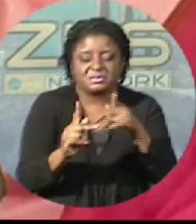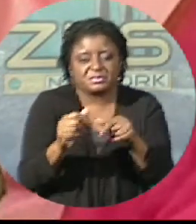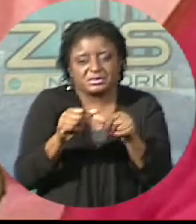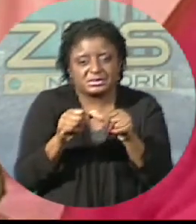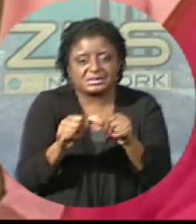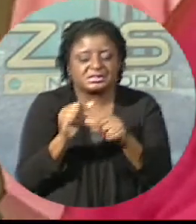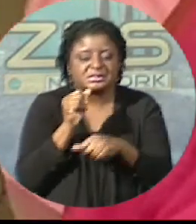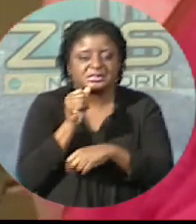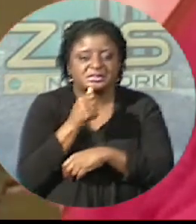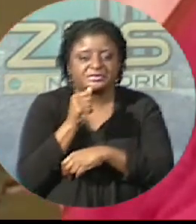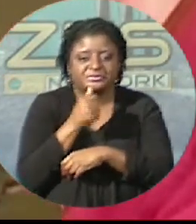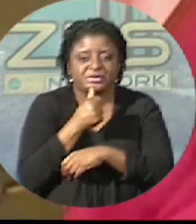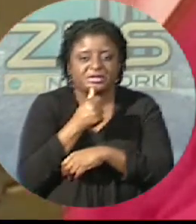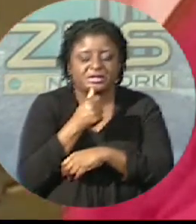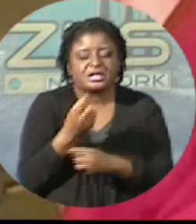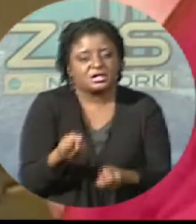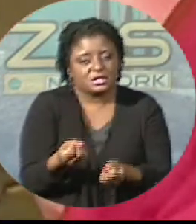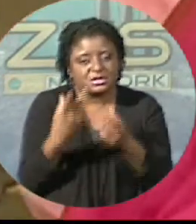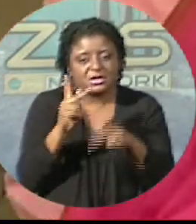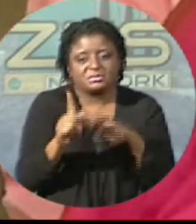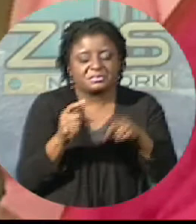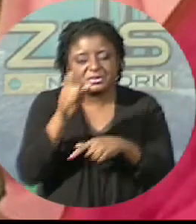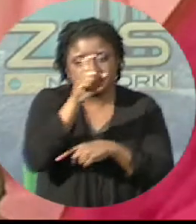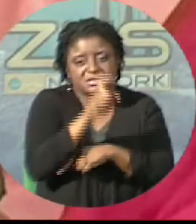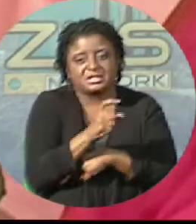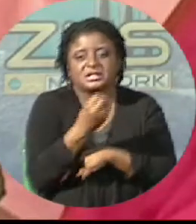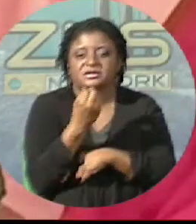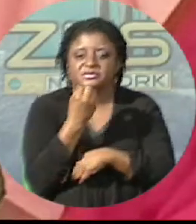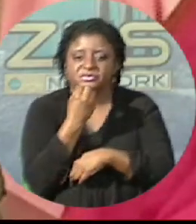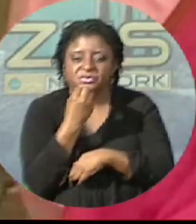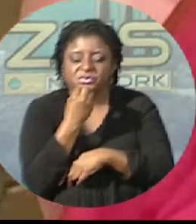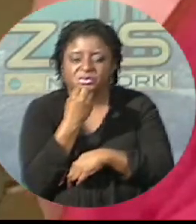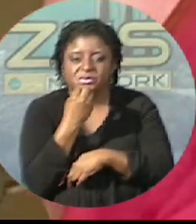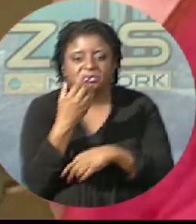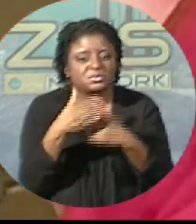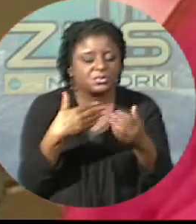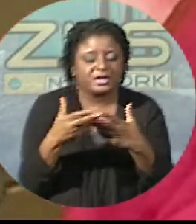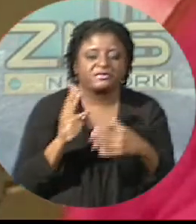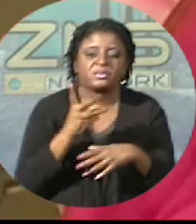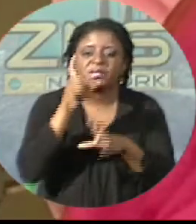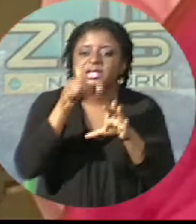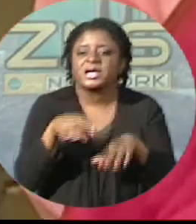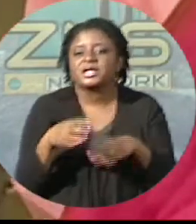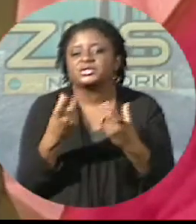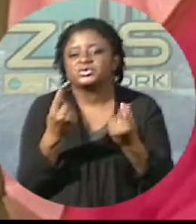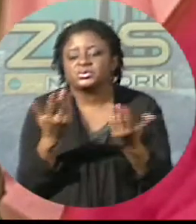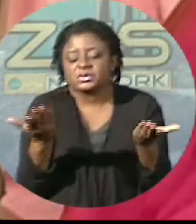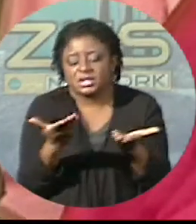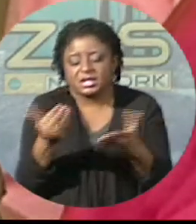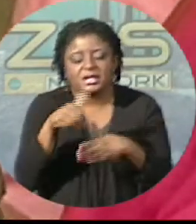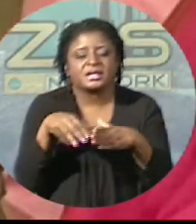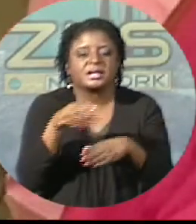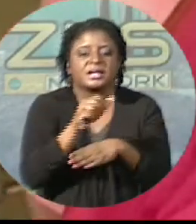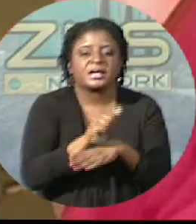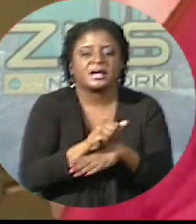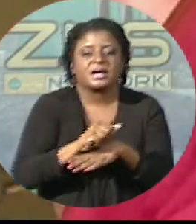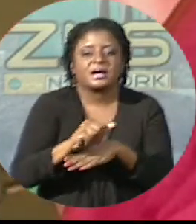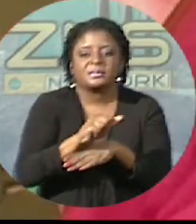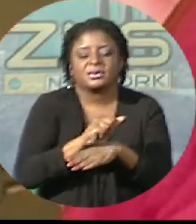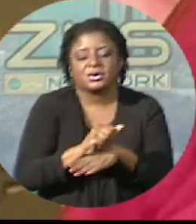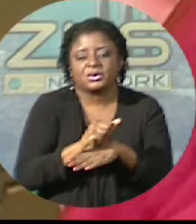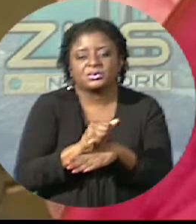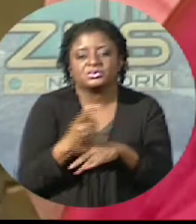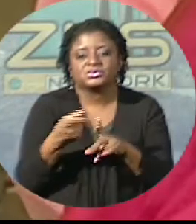suffering. A lot of people need food. Whatever we can do here in Abaco to assist our brothers